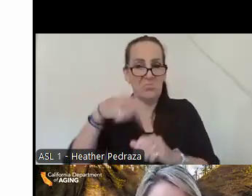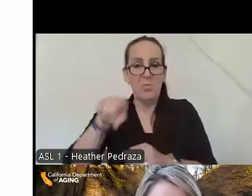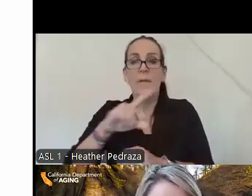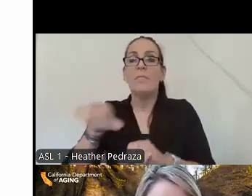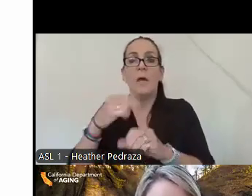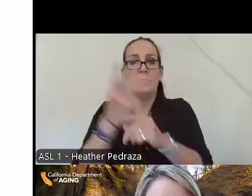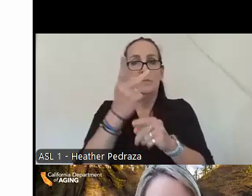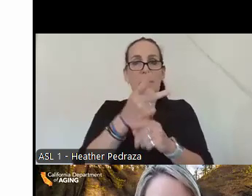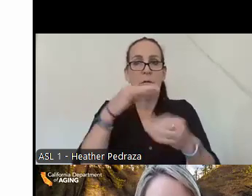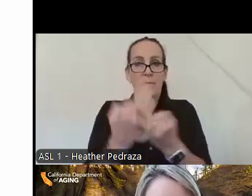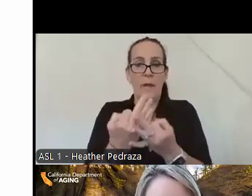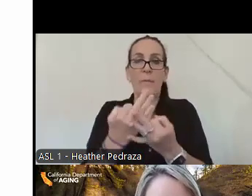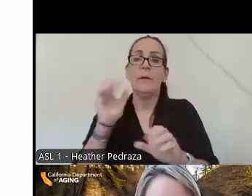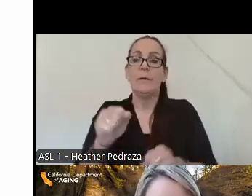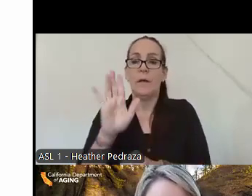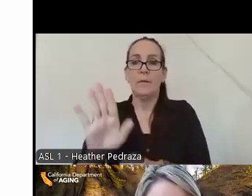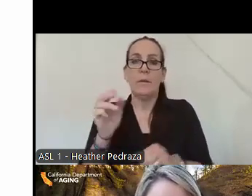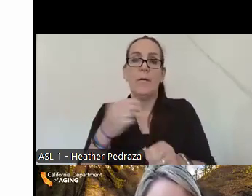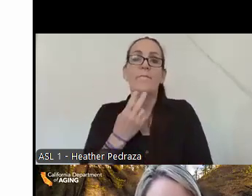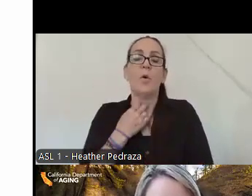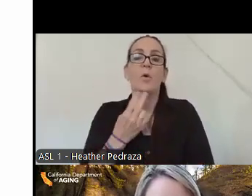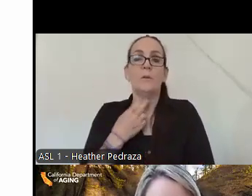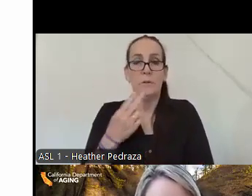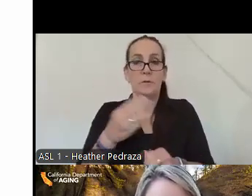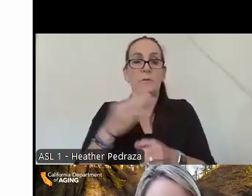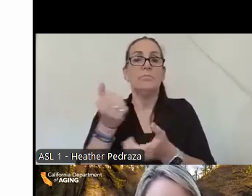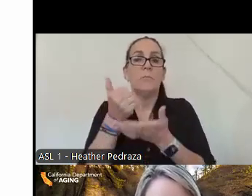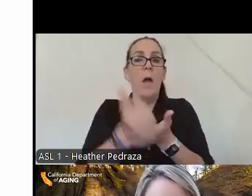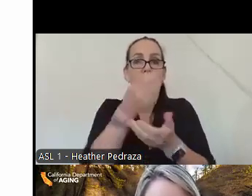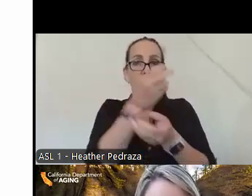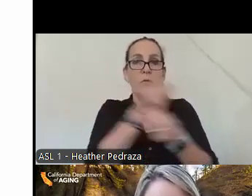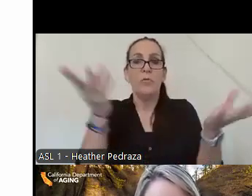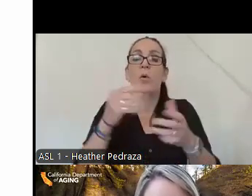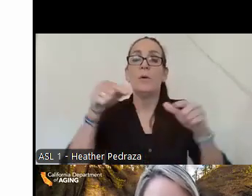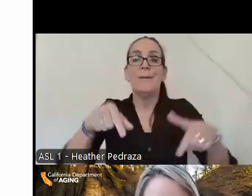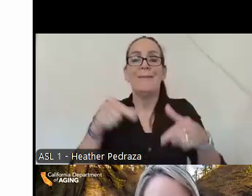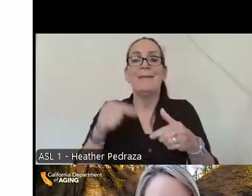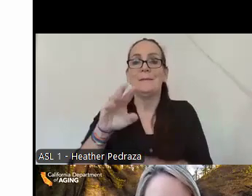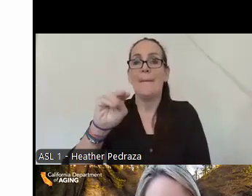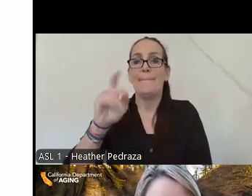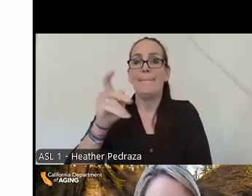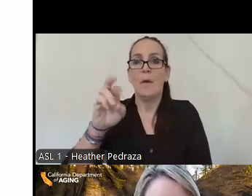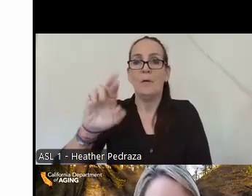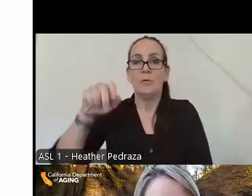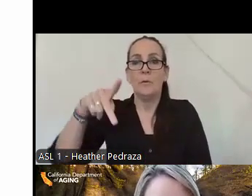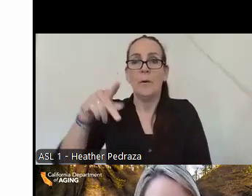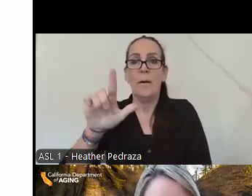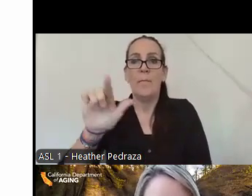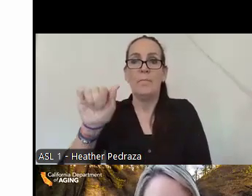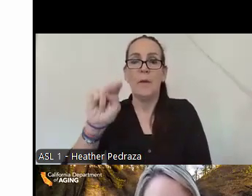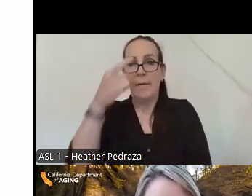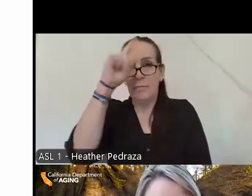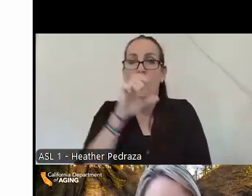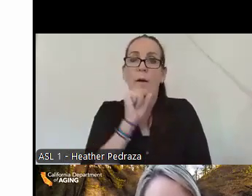their voices to inform the implementation of the Master Plan for Aging. We have been so pleased to partner